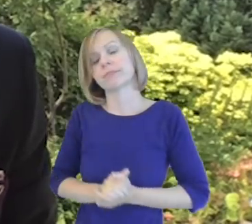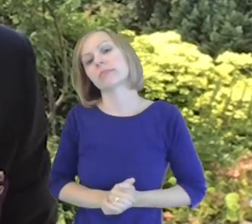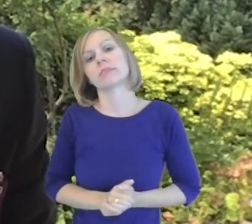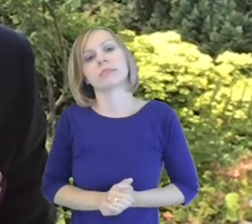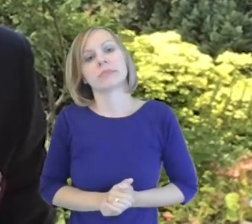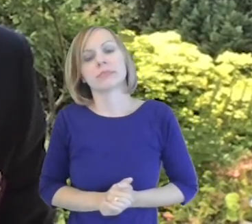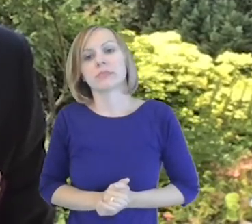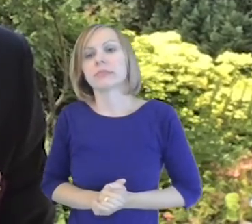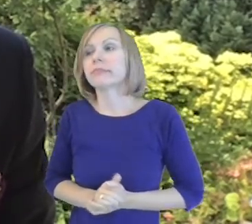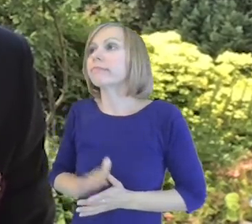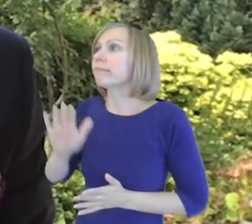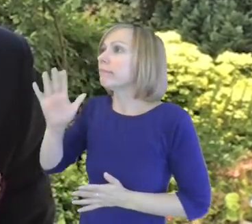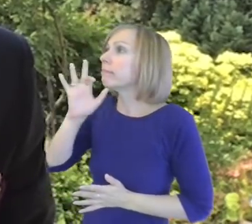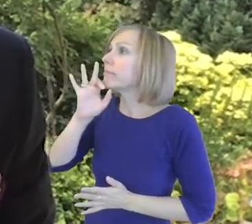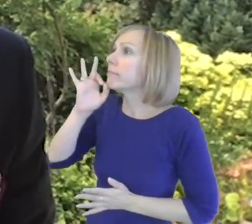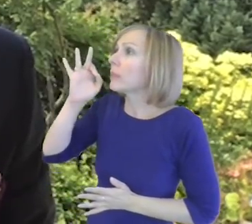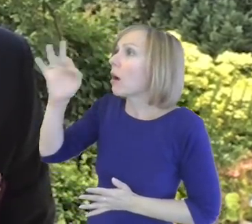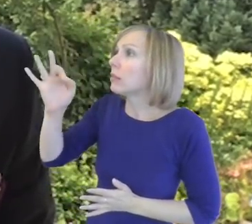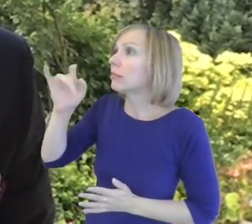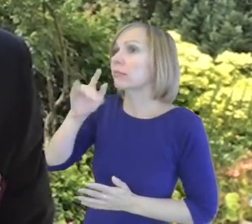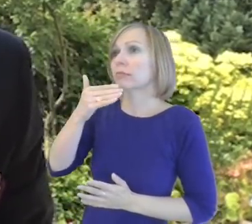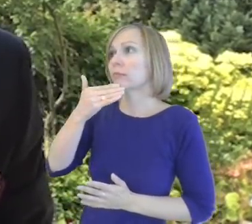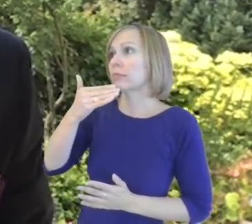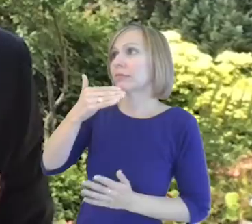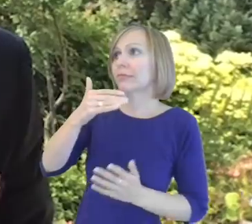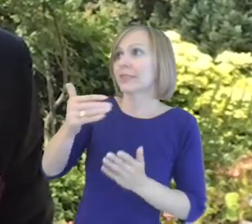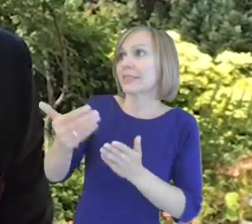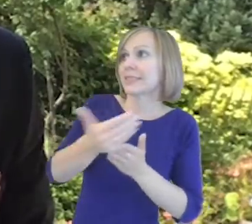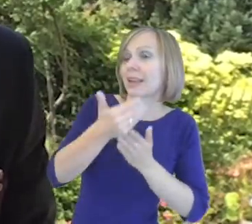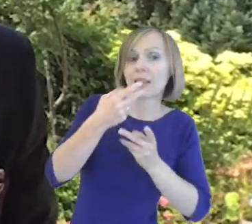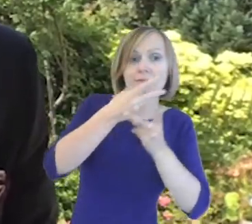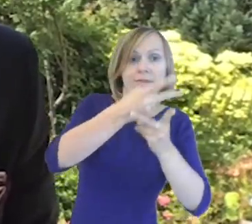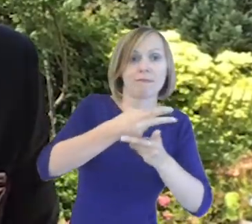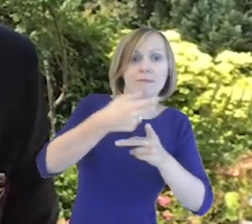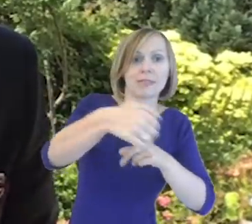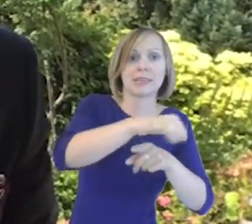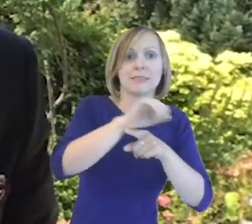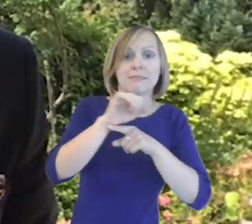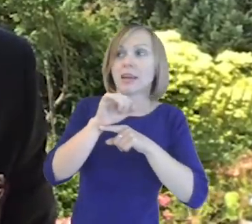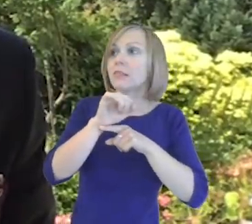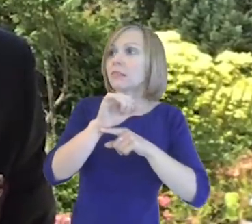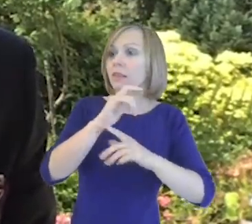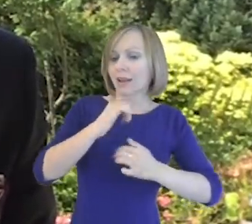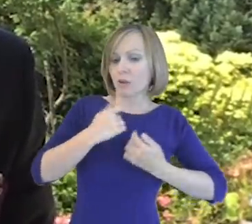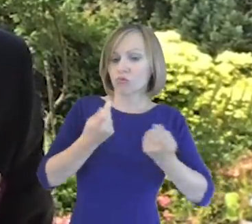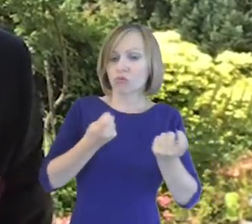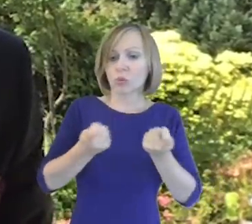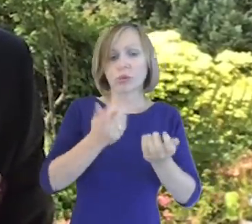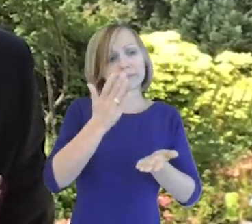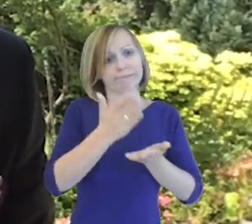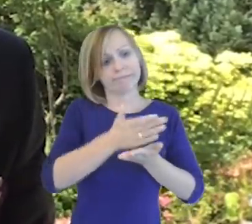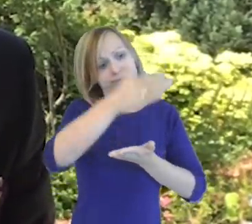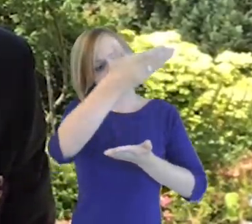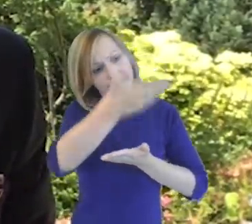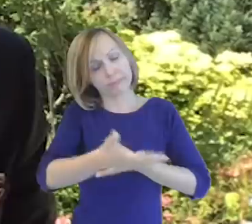We beseech thee also to save and defend all our rulers, and especially thy servant Elizabeth, our